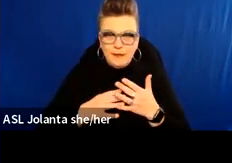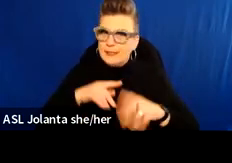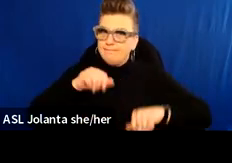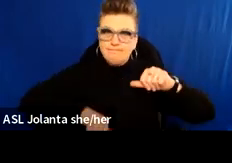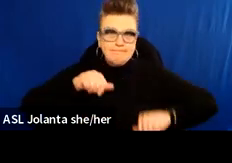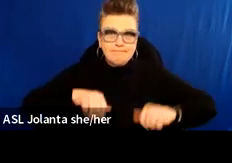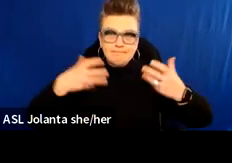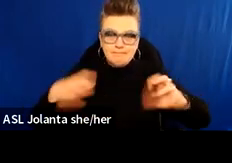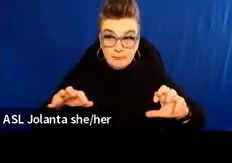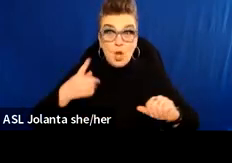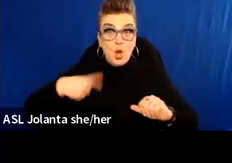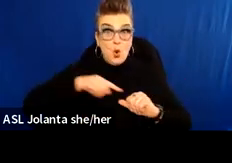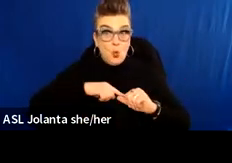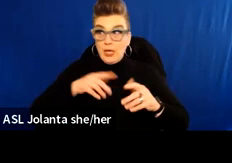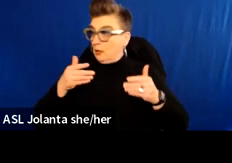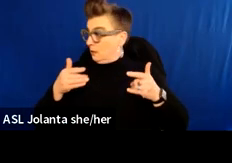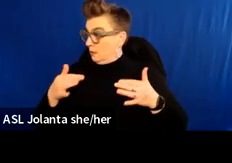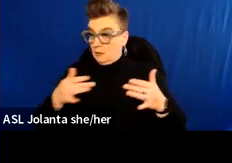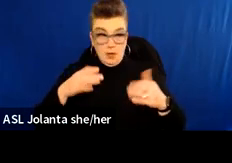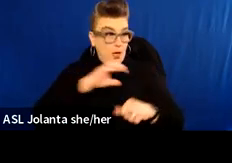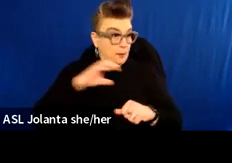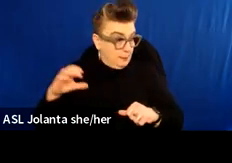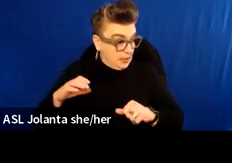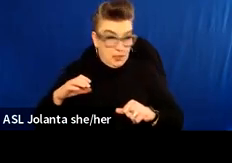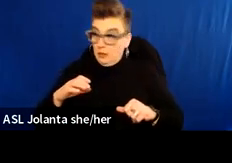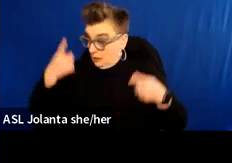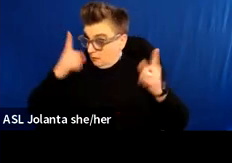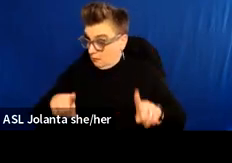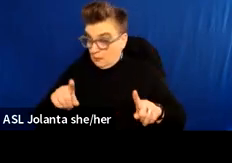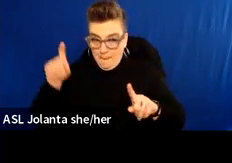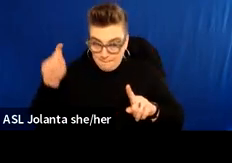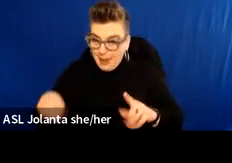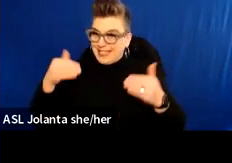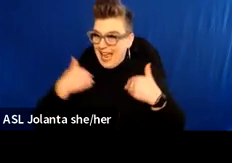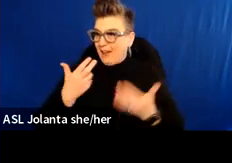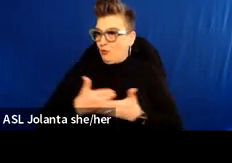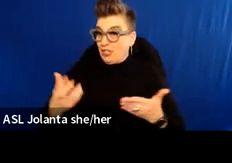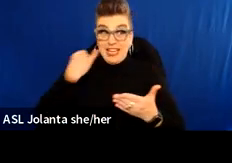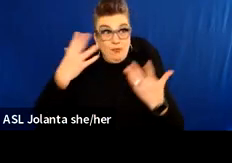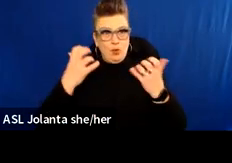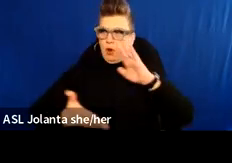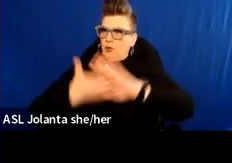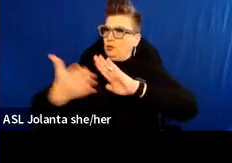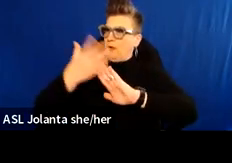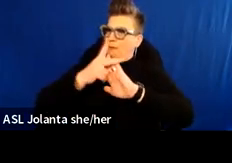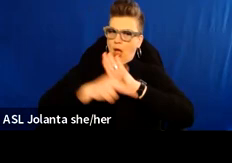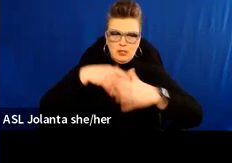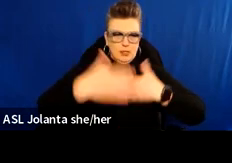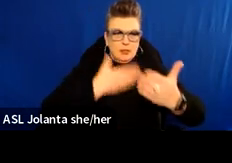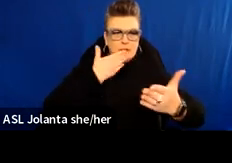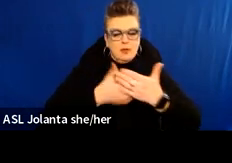as a school committee that we would have the resources behind it in order to implement the policy well and so